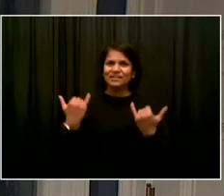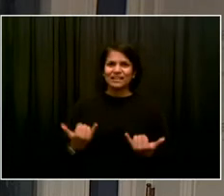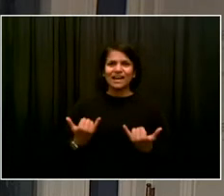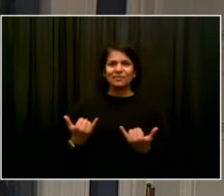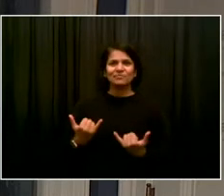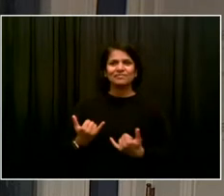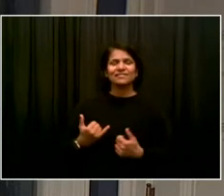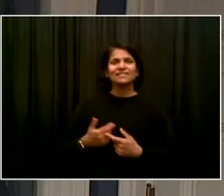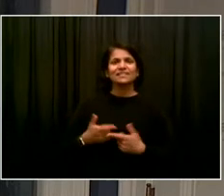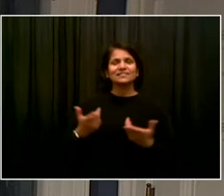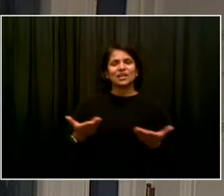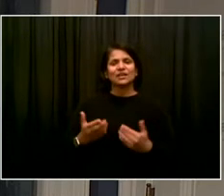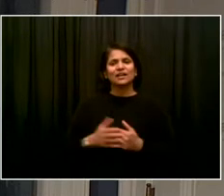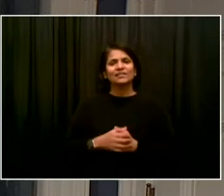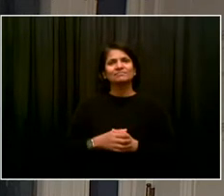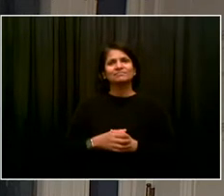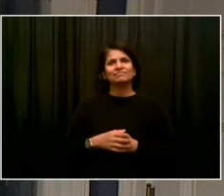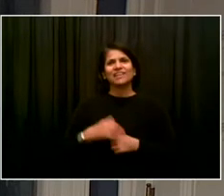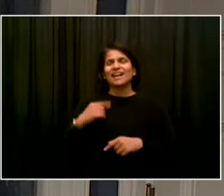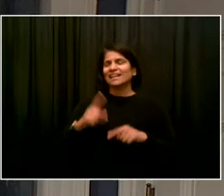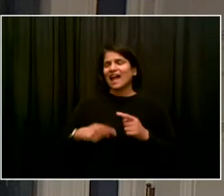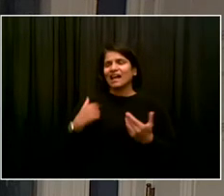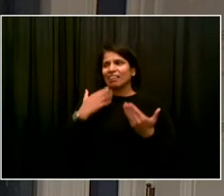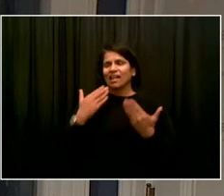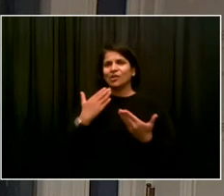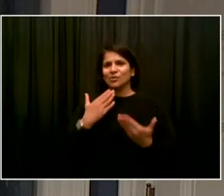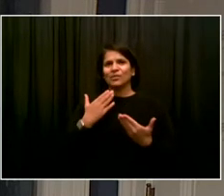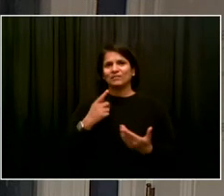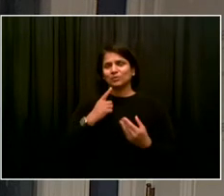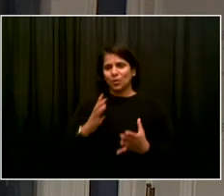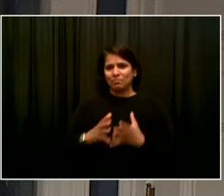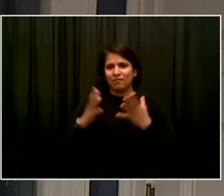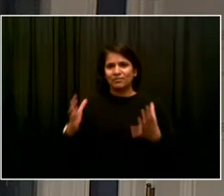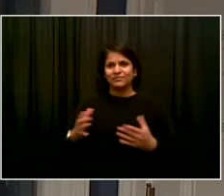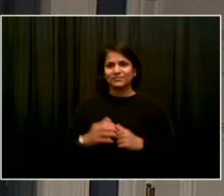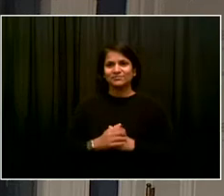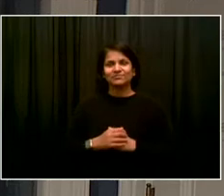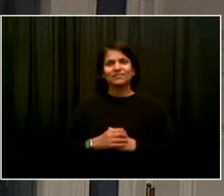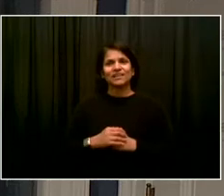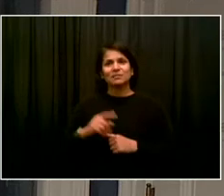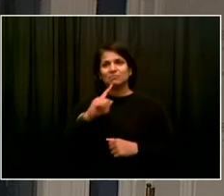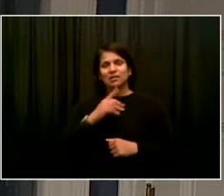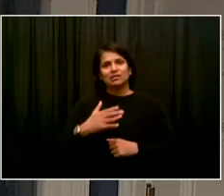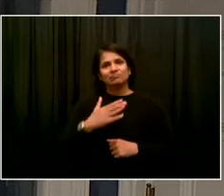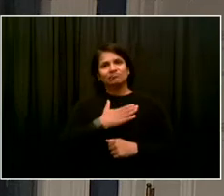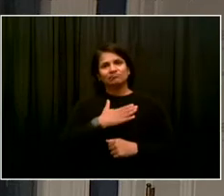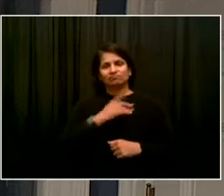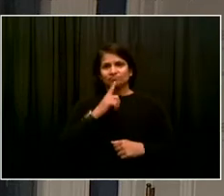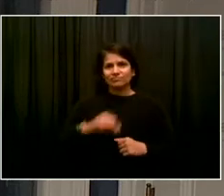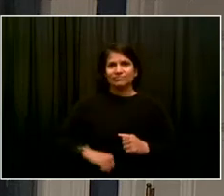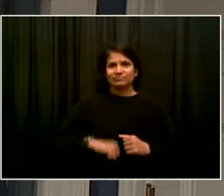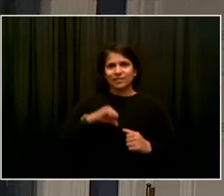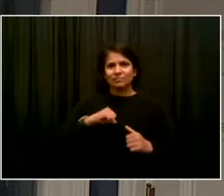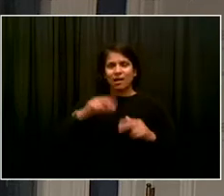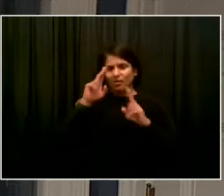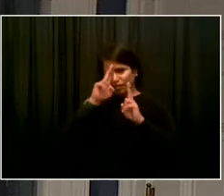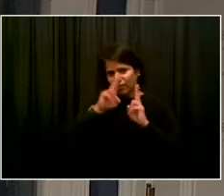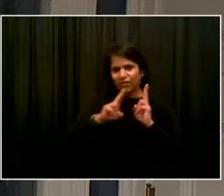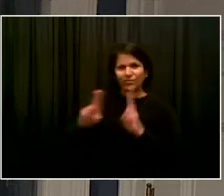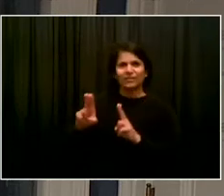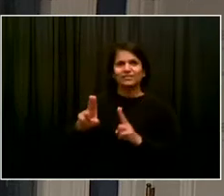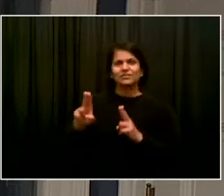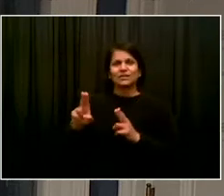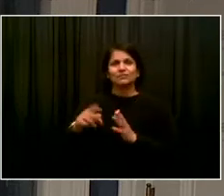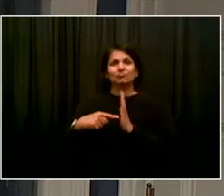enough for what you've done for this city. And it is my tremendous honor on behalf of the people of the city to present you to the key, with the key